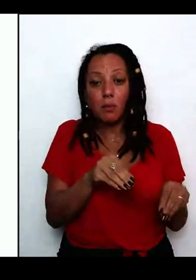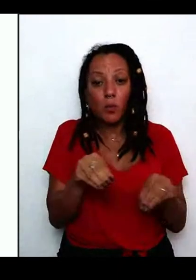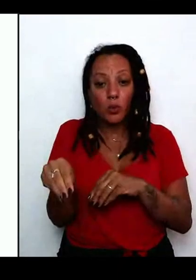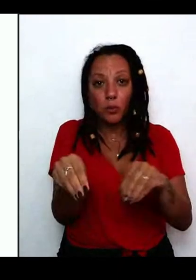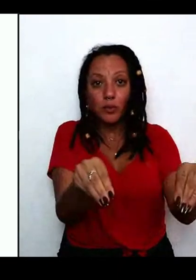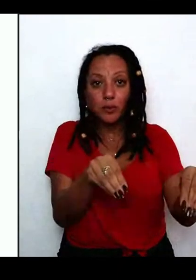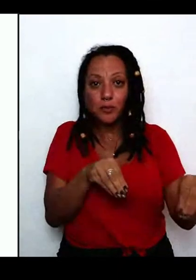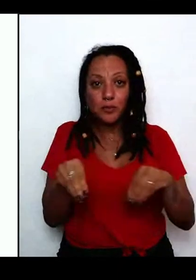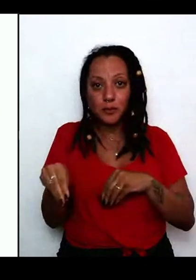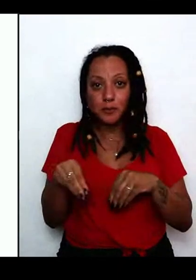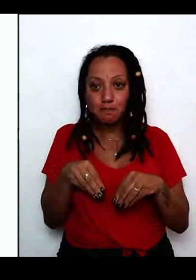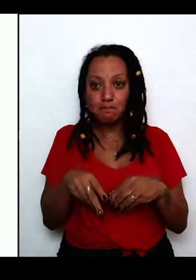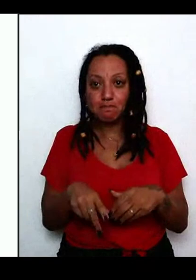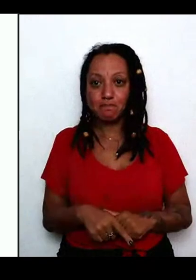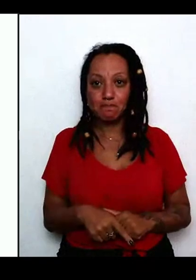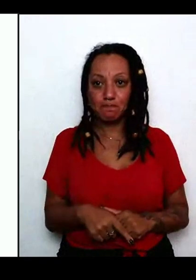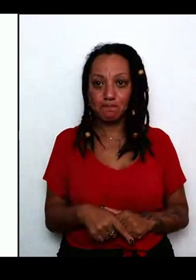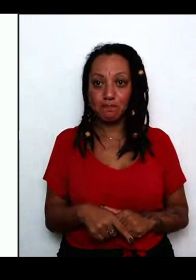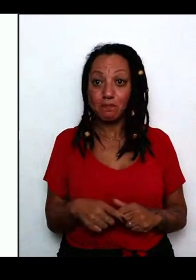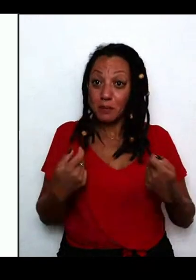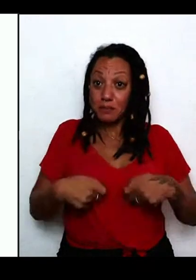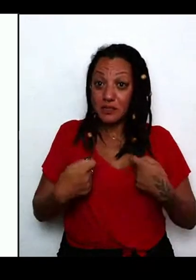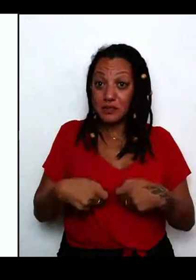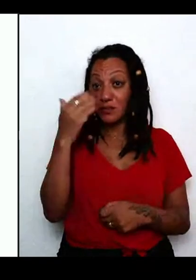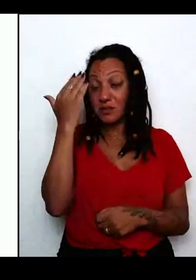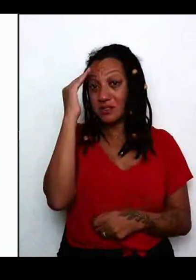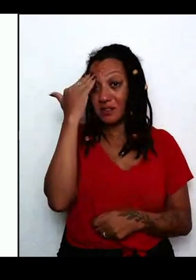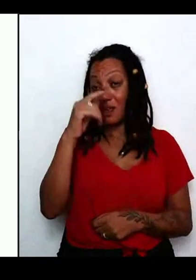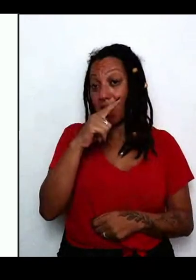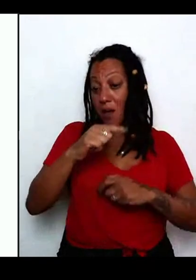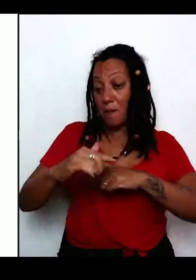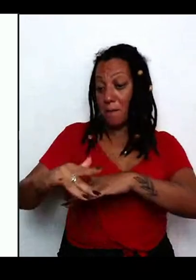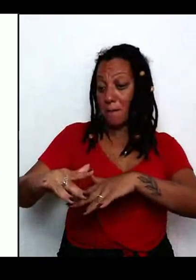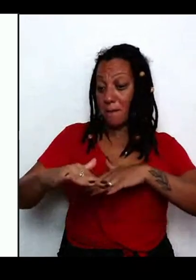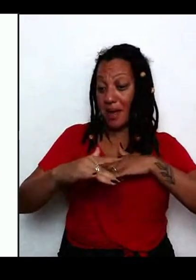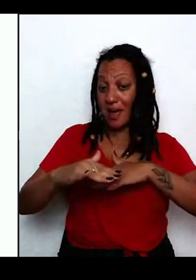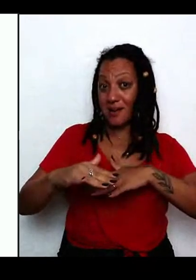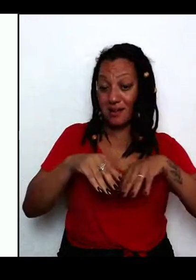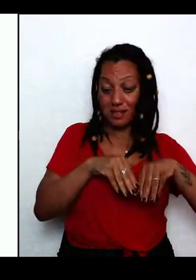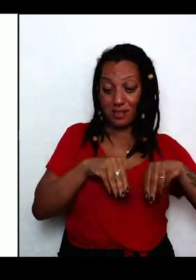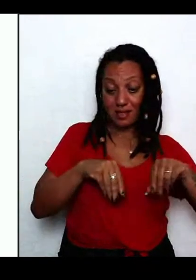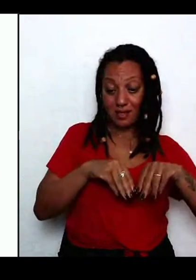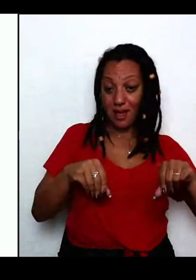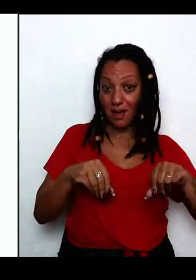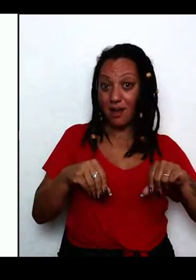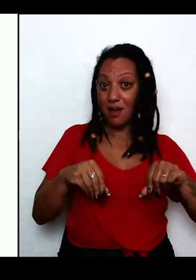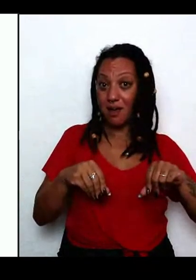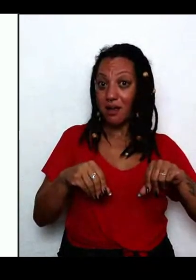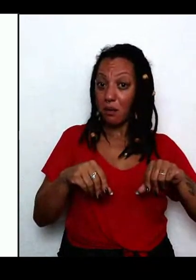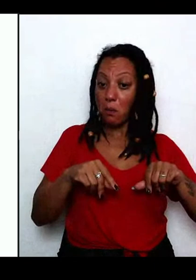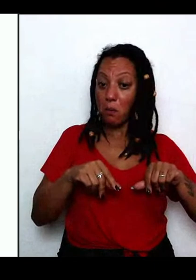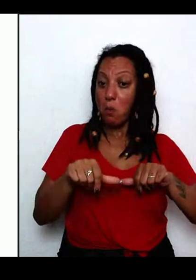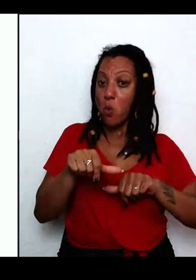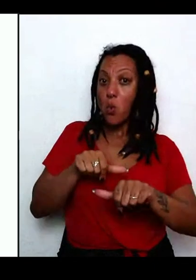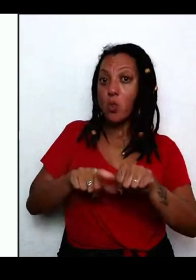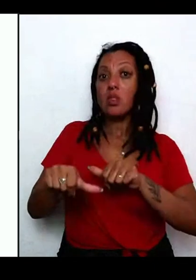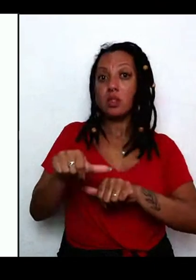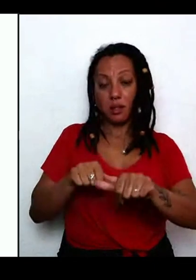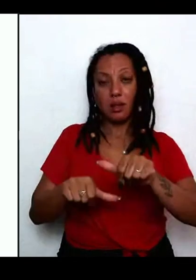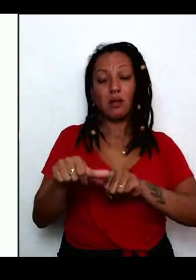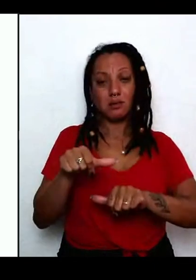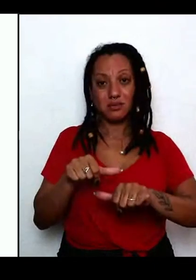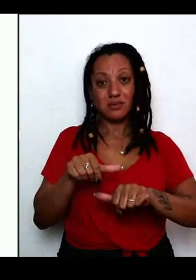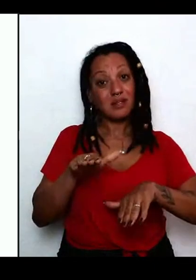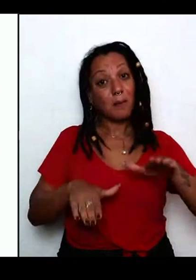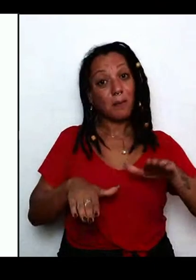together to show thereby disrupts Colonial geographies as much as Western philosophies and ways of being that are based